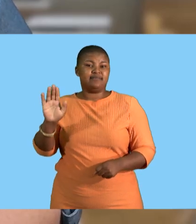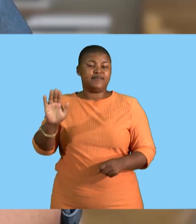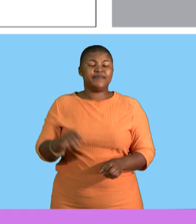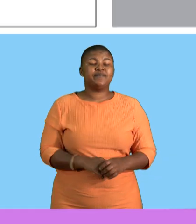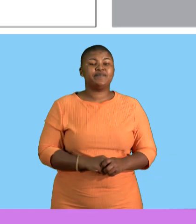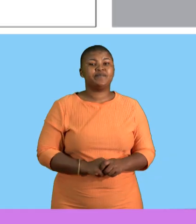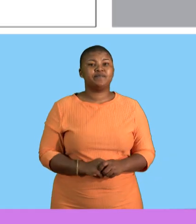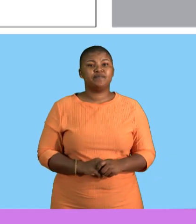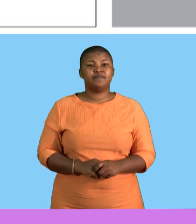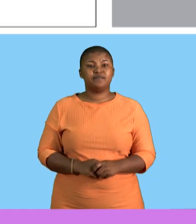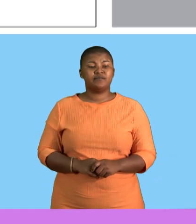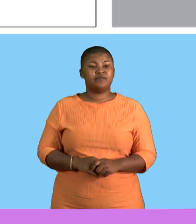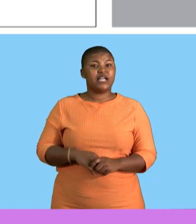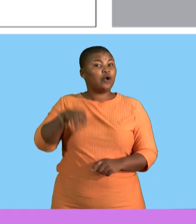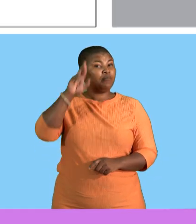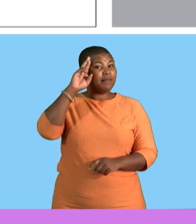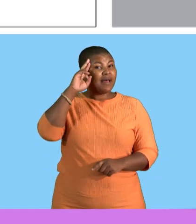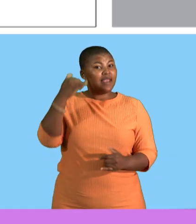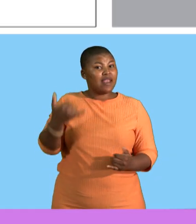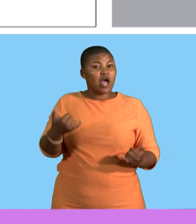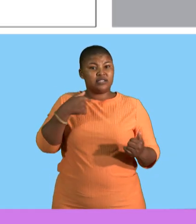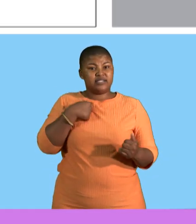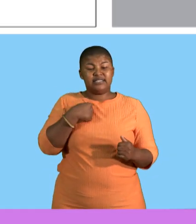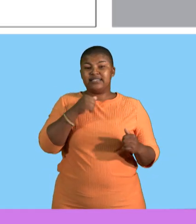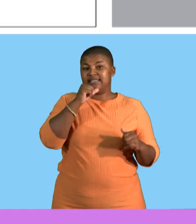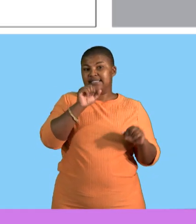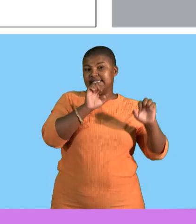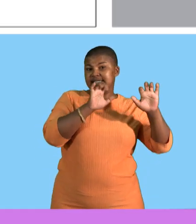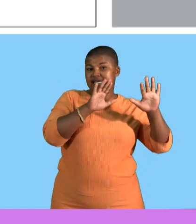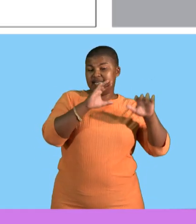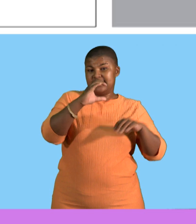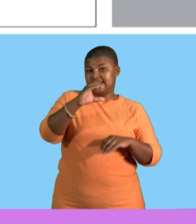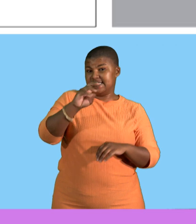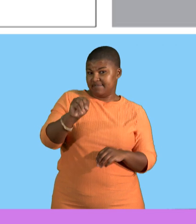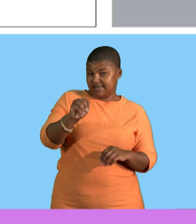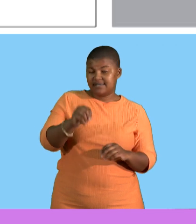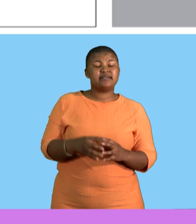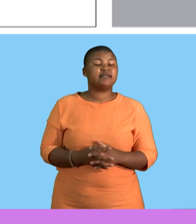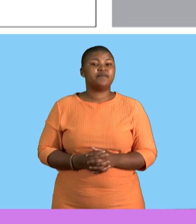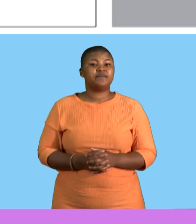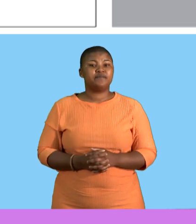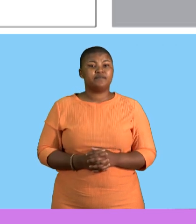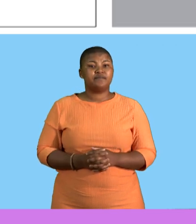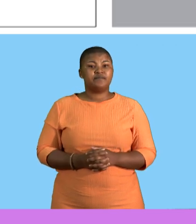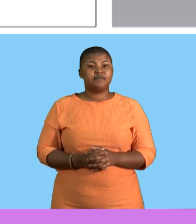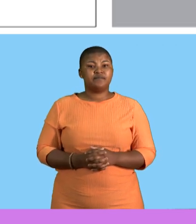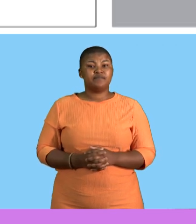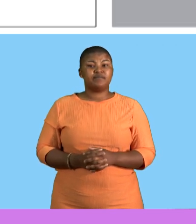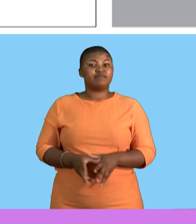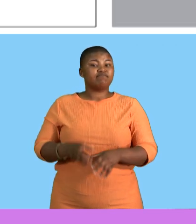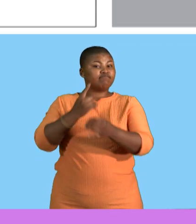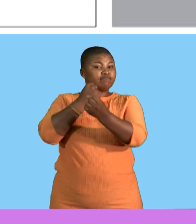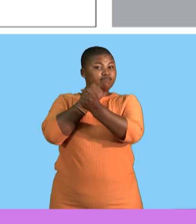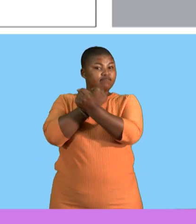So now we measured 10 centimeters times the